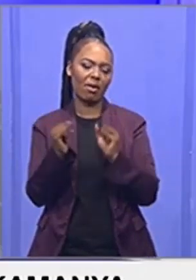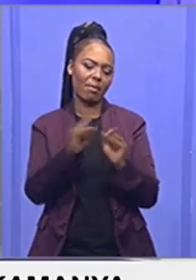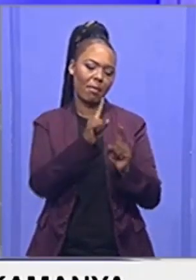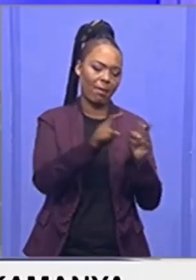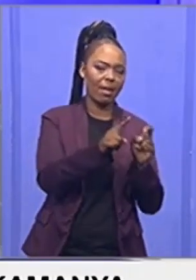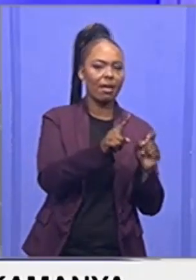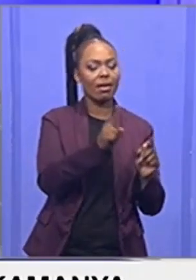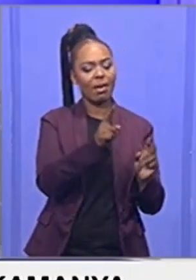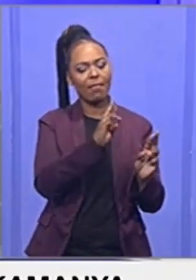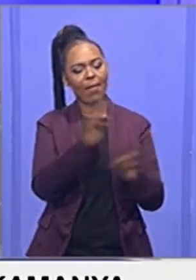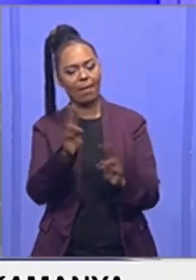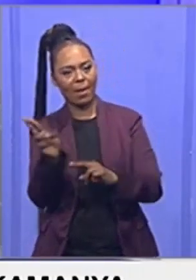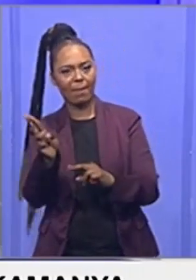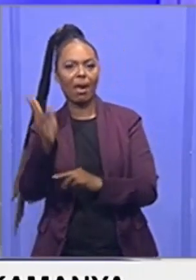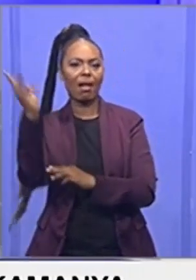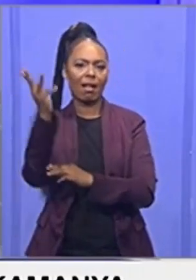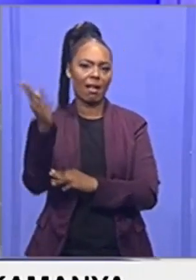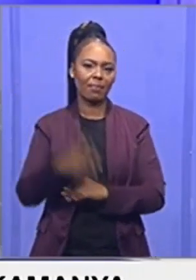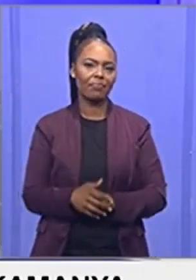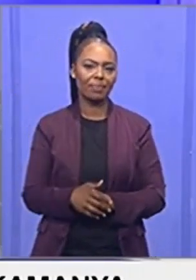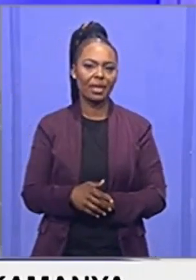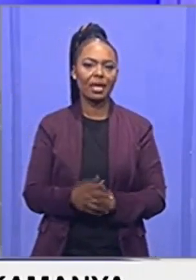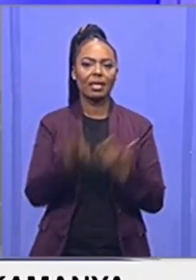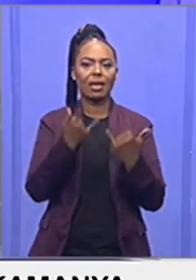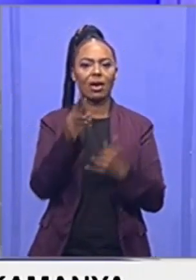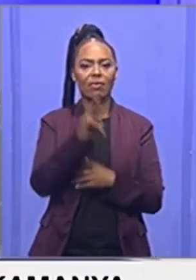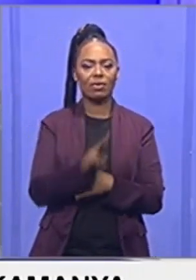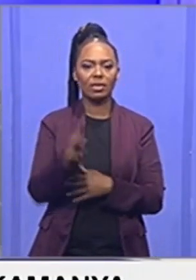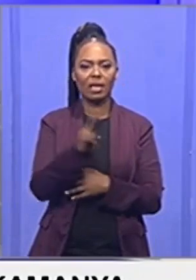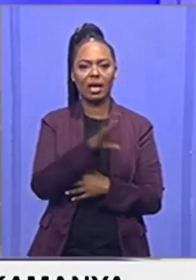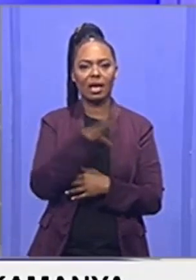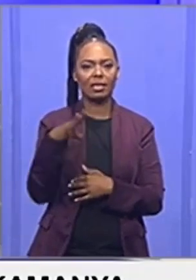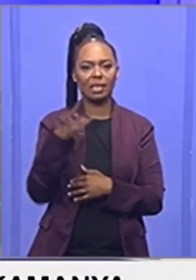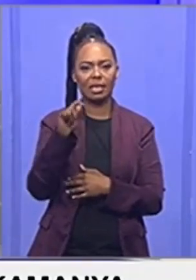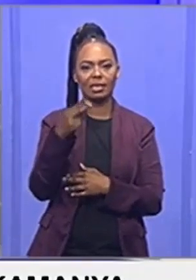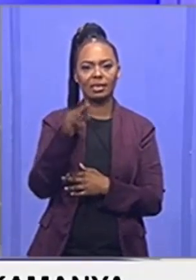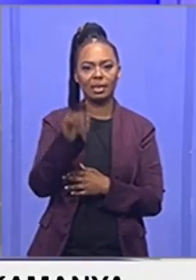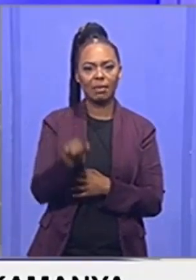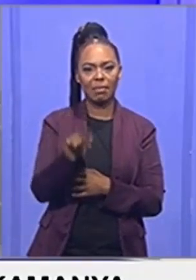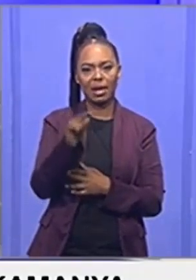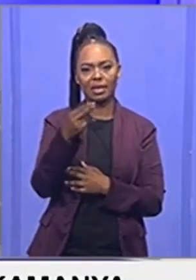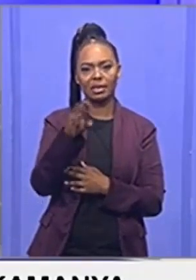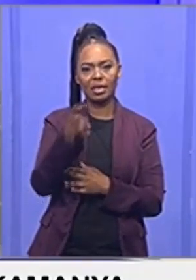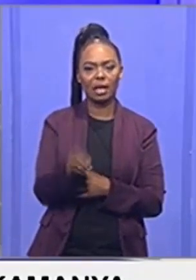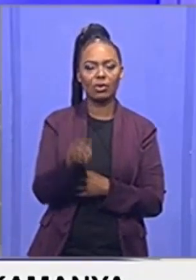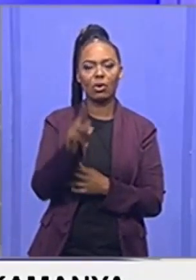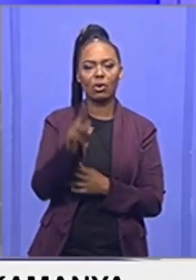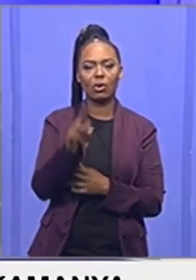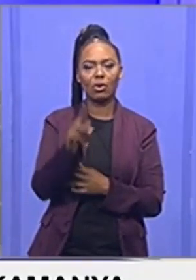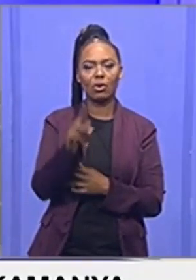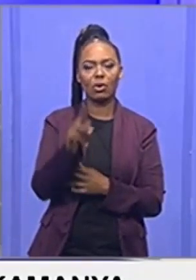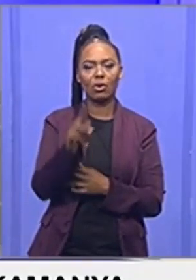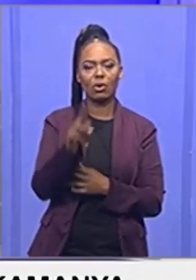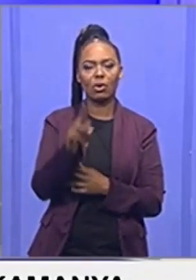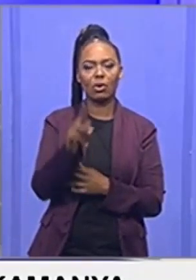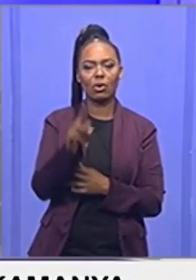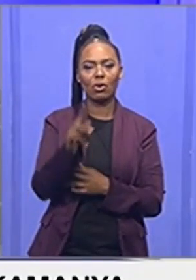Mahikeng. Mahumapelo o gogetse Revolutionary Council, Themba Gwabene, Thato Magogodi ga mmogo le Lucky Kga